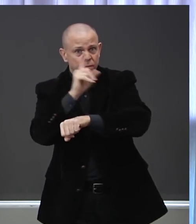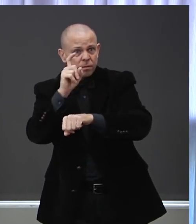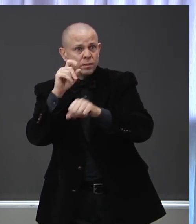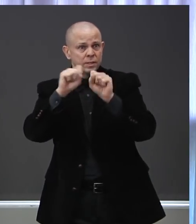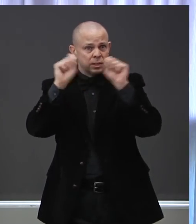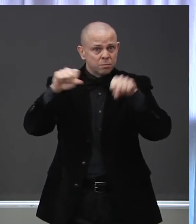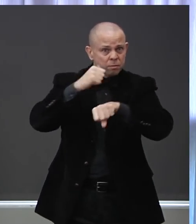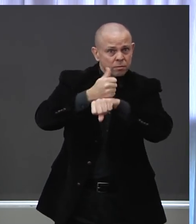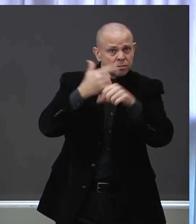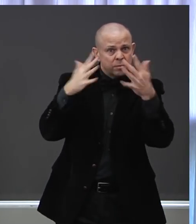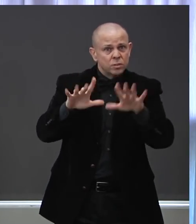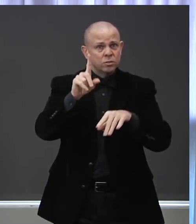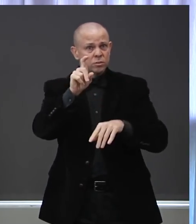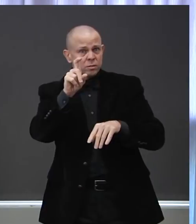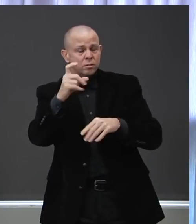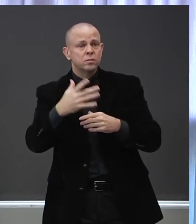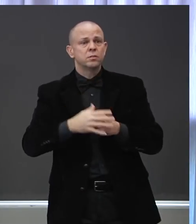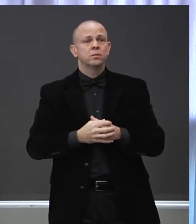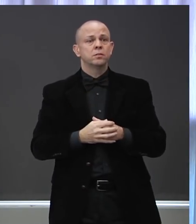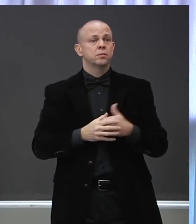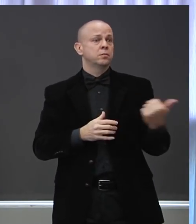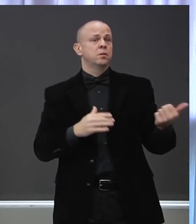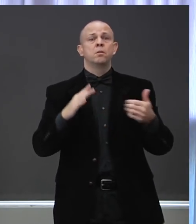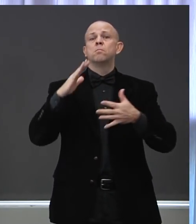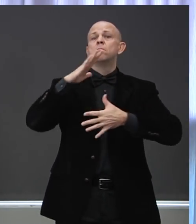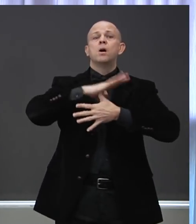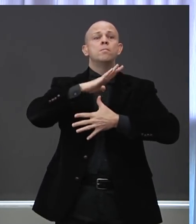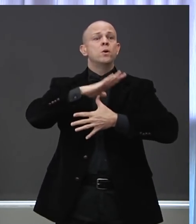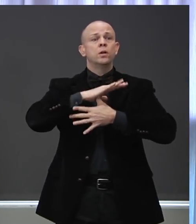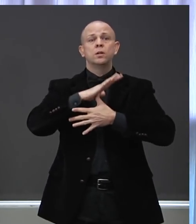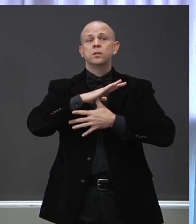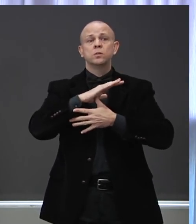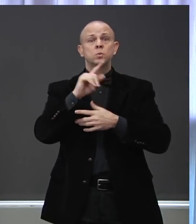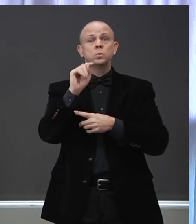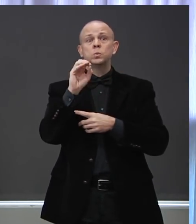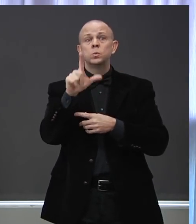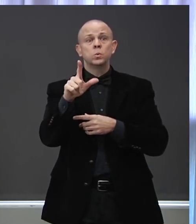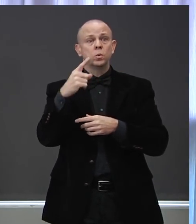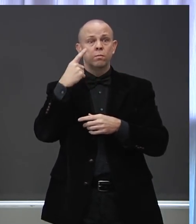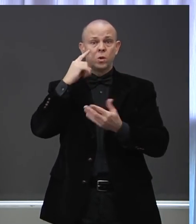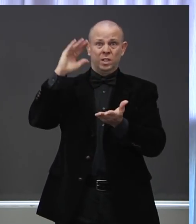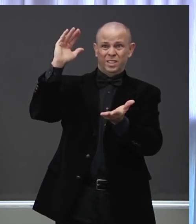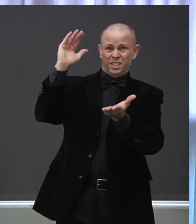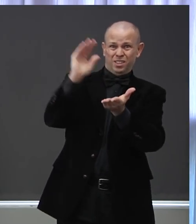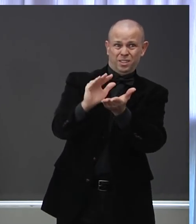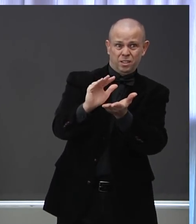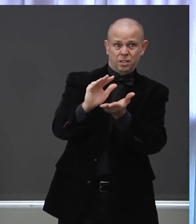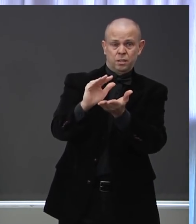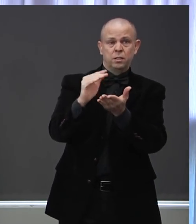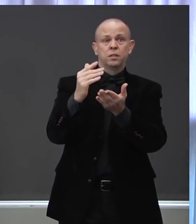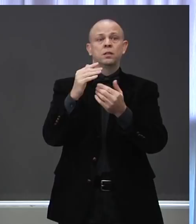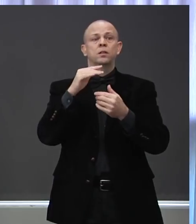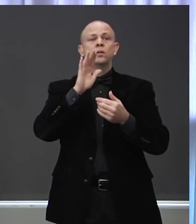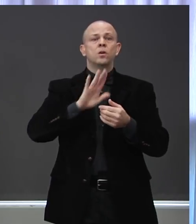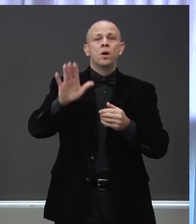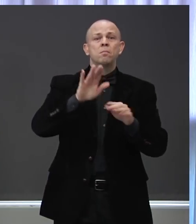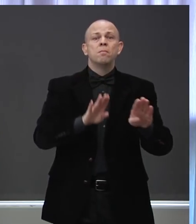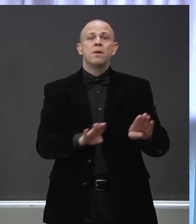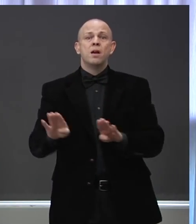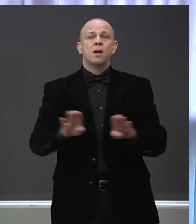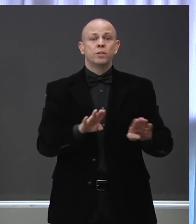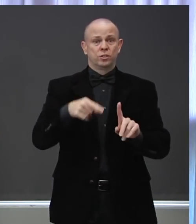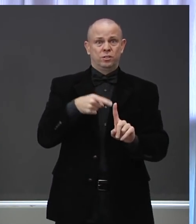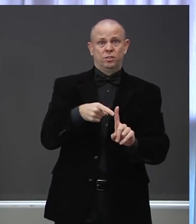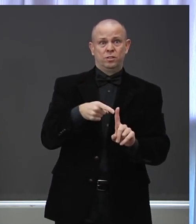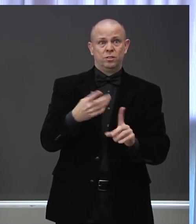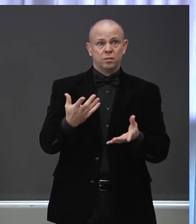in reducing risk of transmission of COVID-19 are really behavioral. So they are really about keeping our